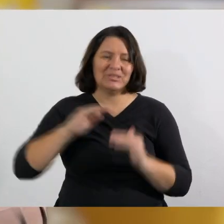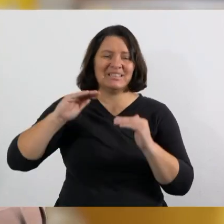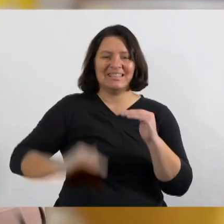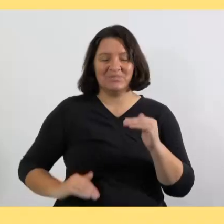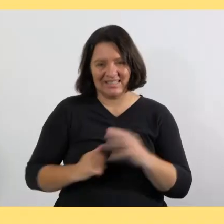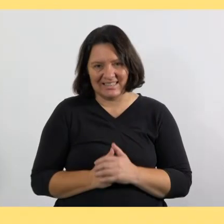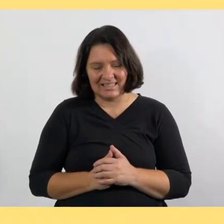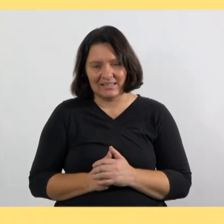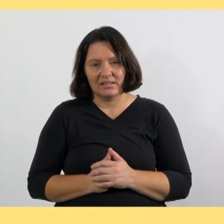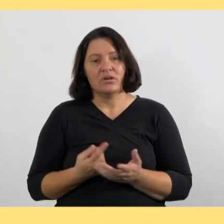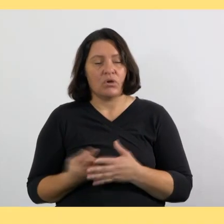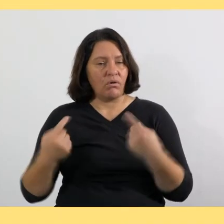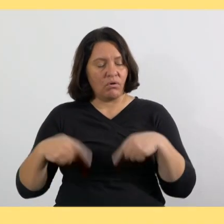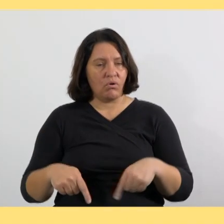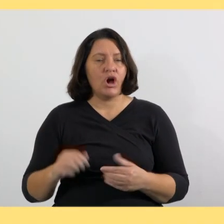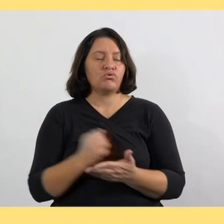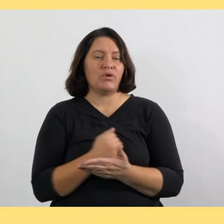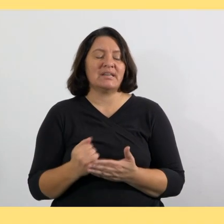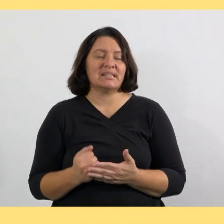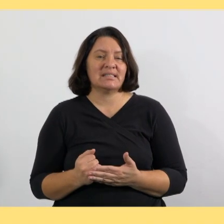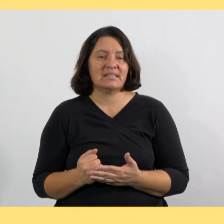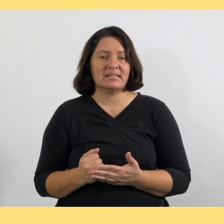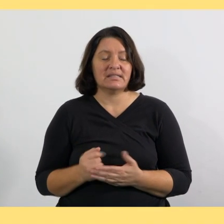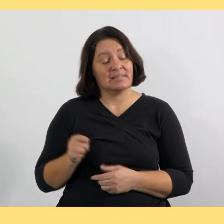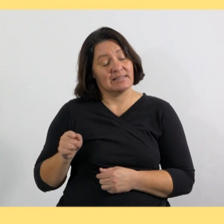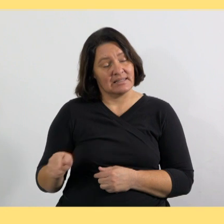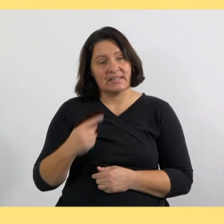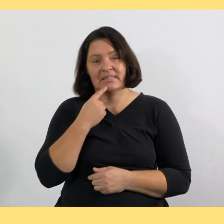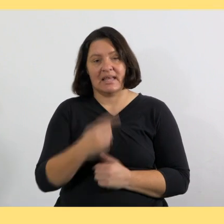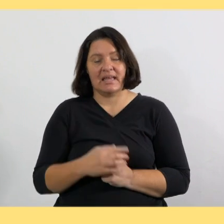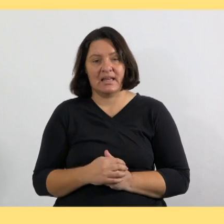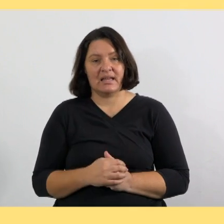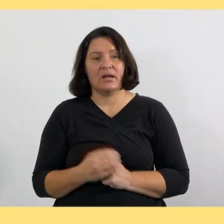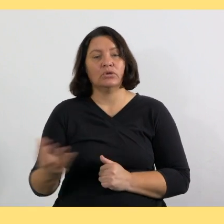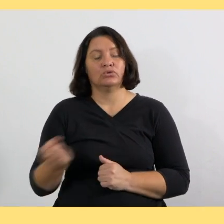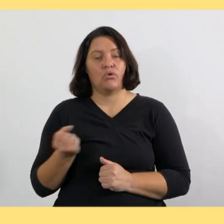come to my credit side and I will then say drawings.